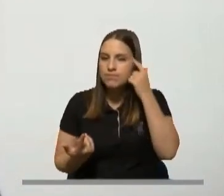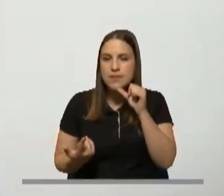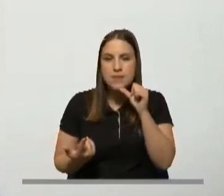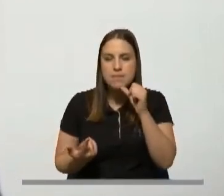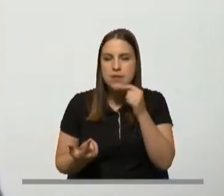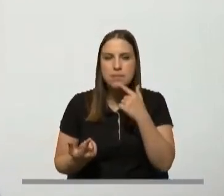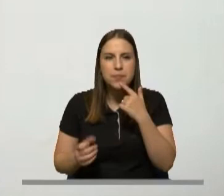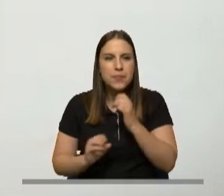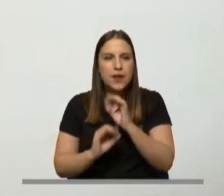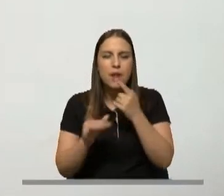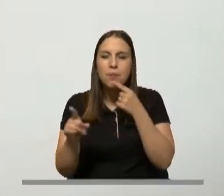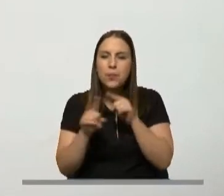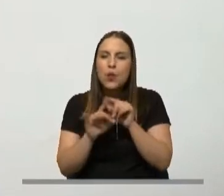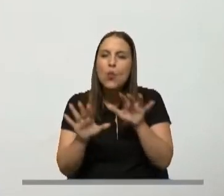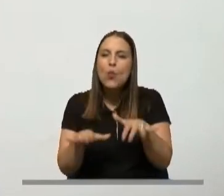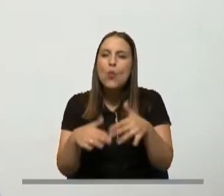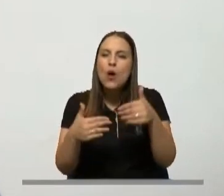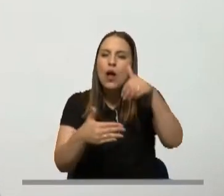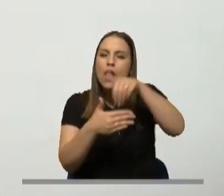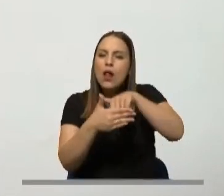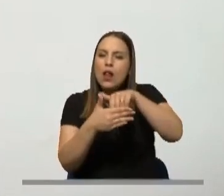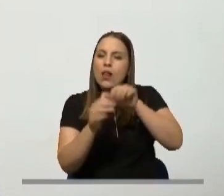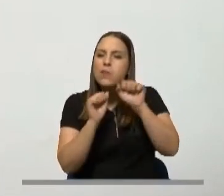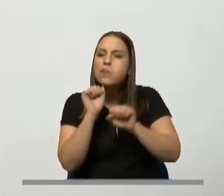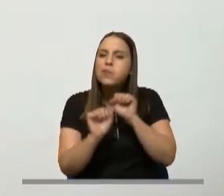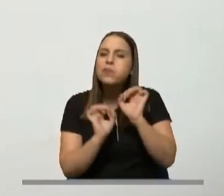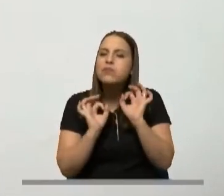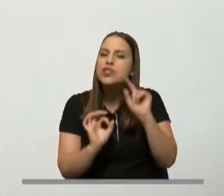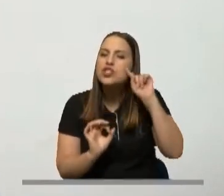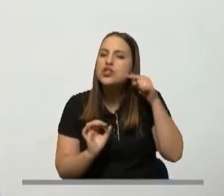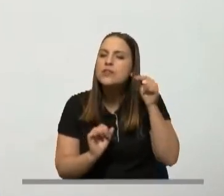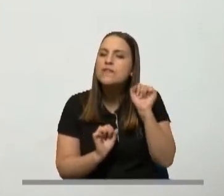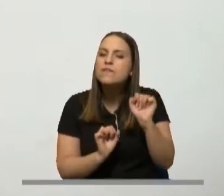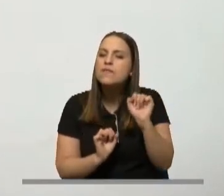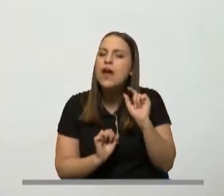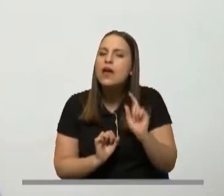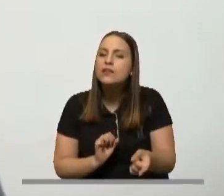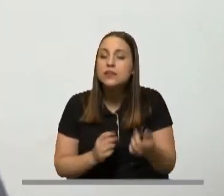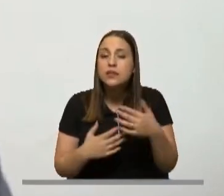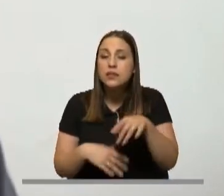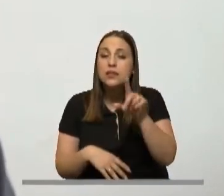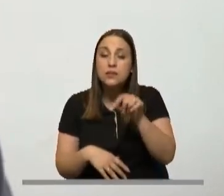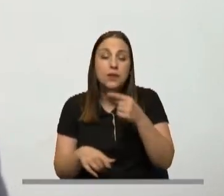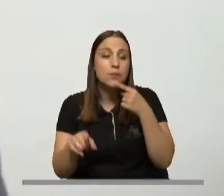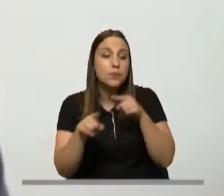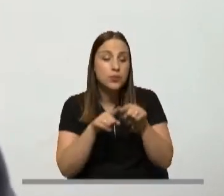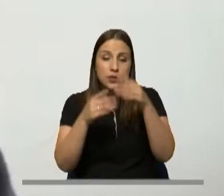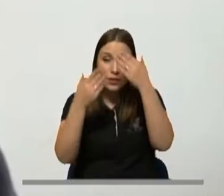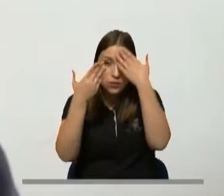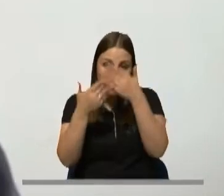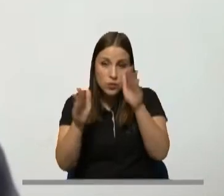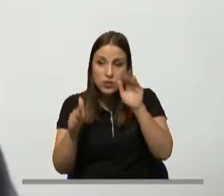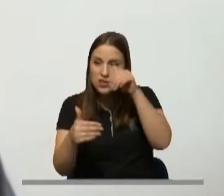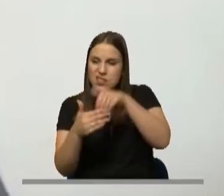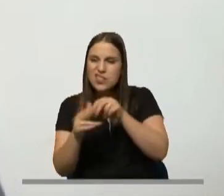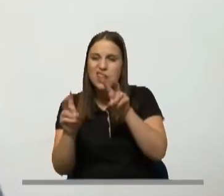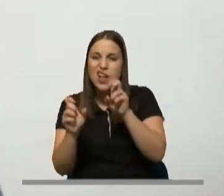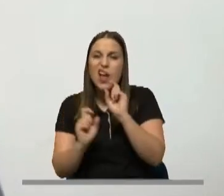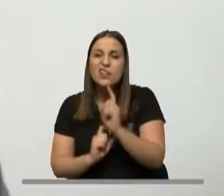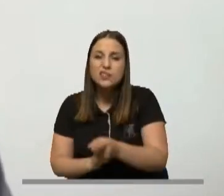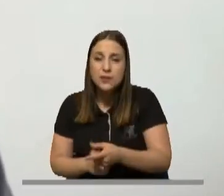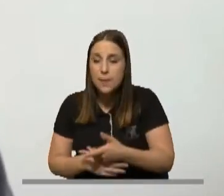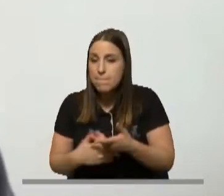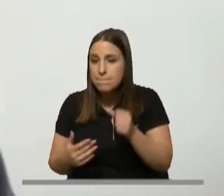what politics is about, especially what politics in a democratic society is about.